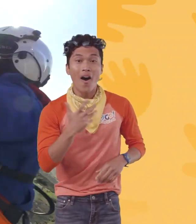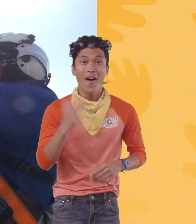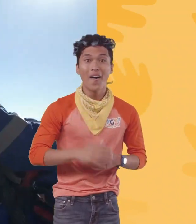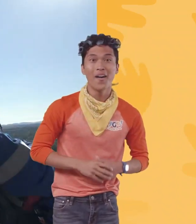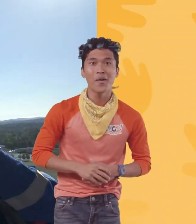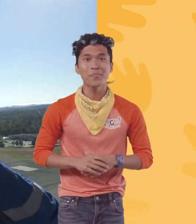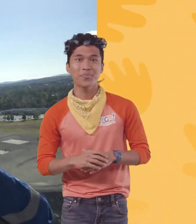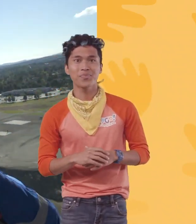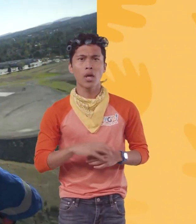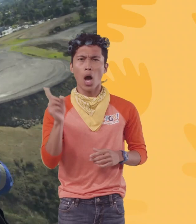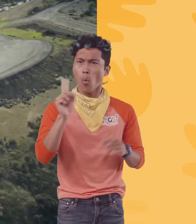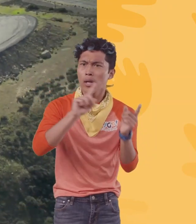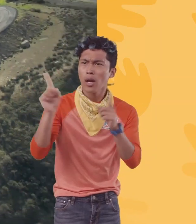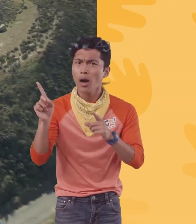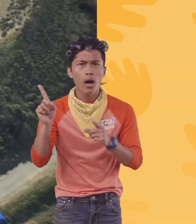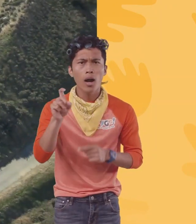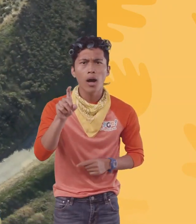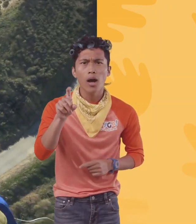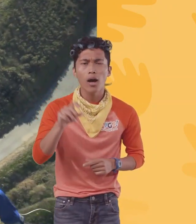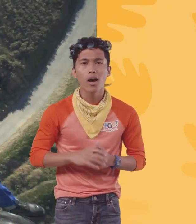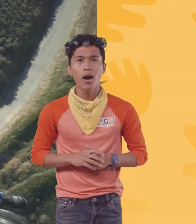Ooh! Where's he going?